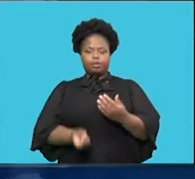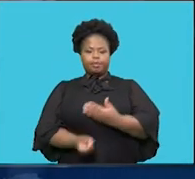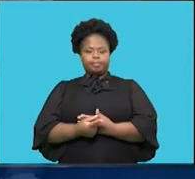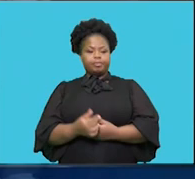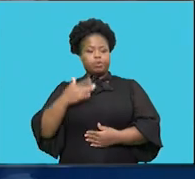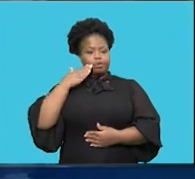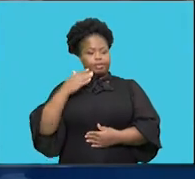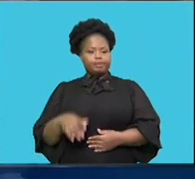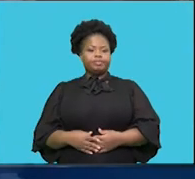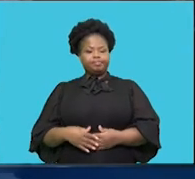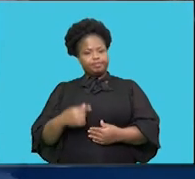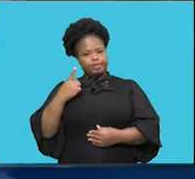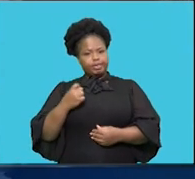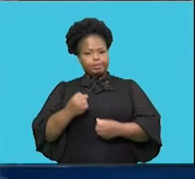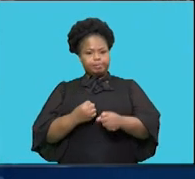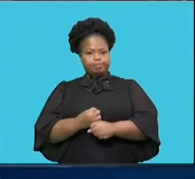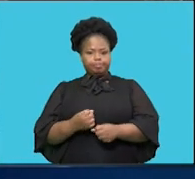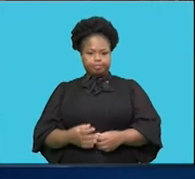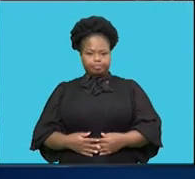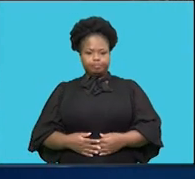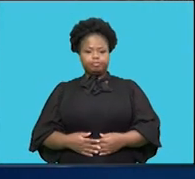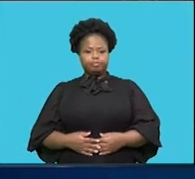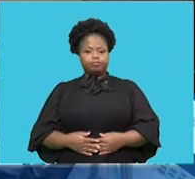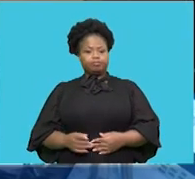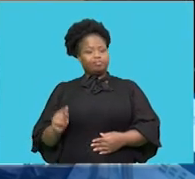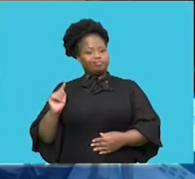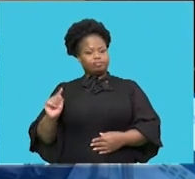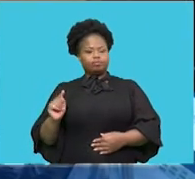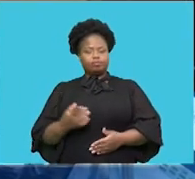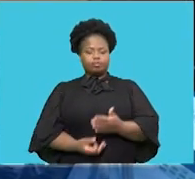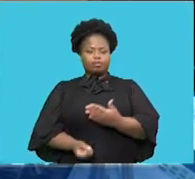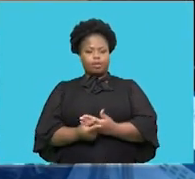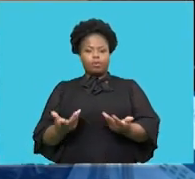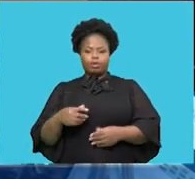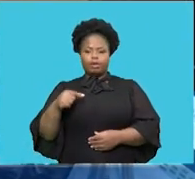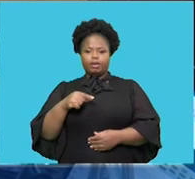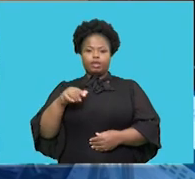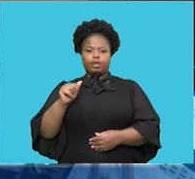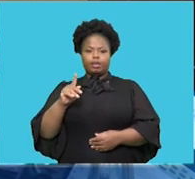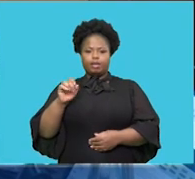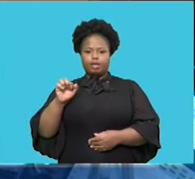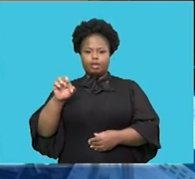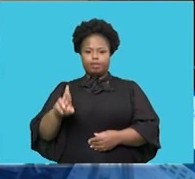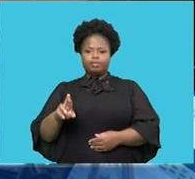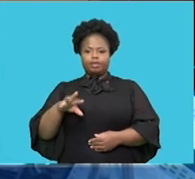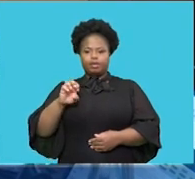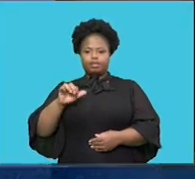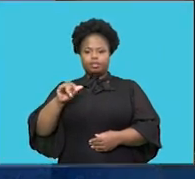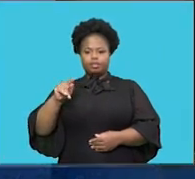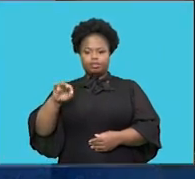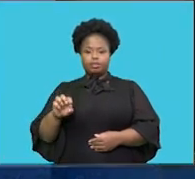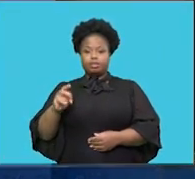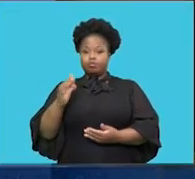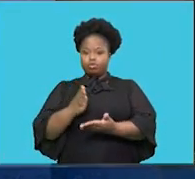kena temeng lemong se tlang. Tshebetso ena e phethetswe Galaga Estate e tikolohong ya Midrand pejana